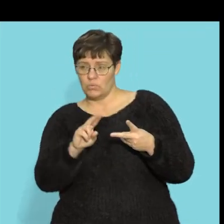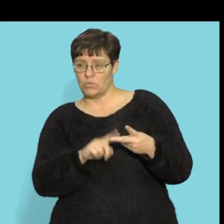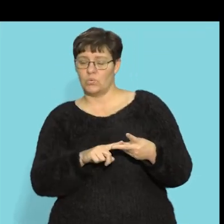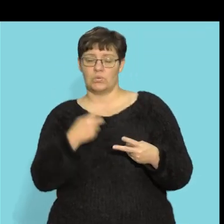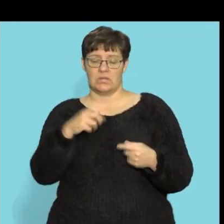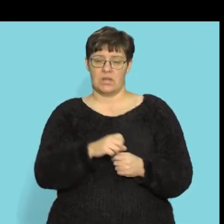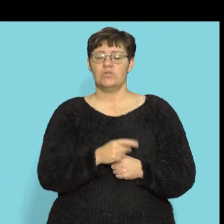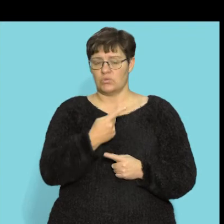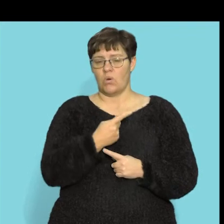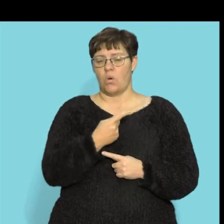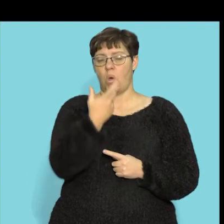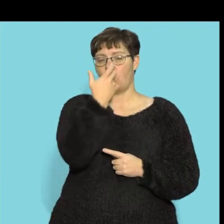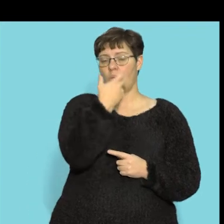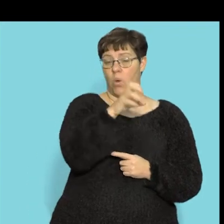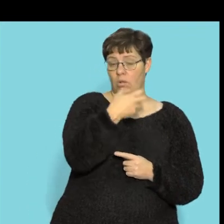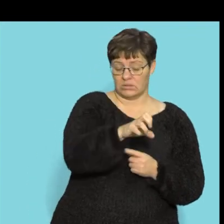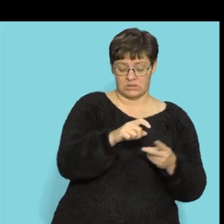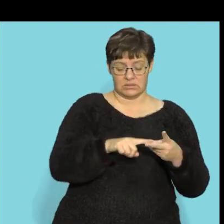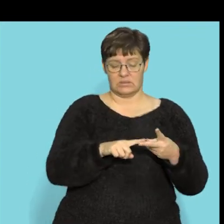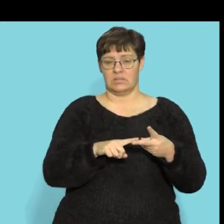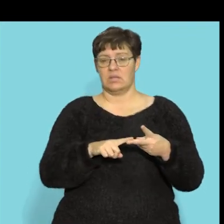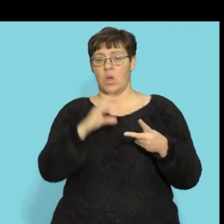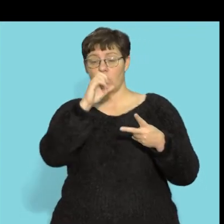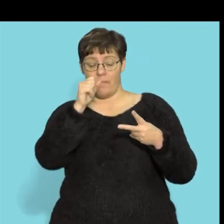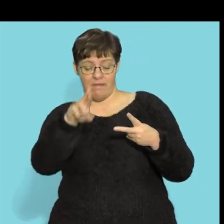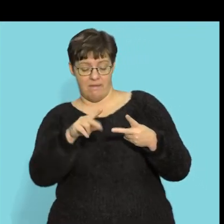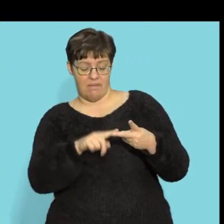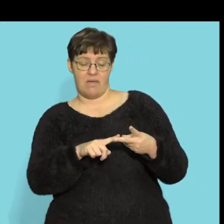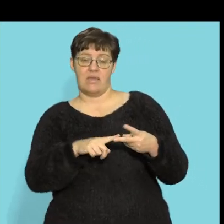copper, and silver. Right. You do realize that,